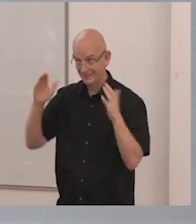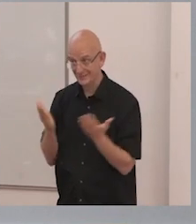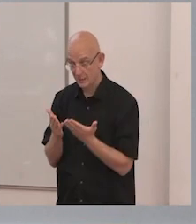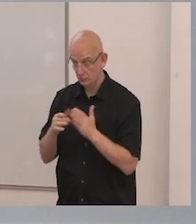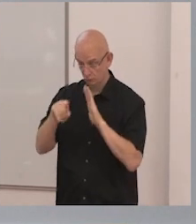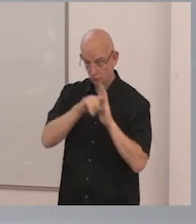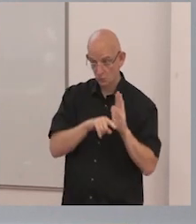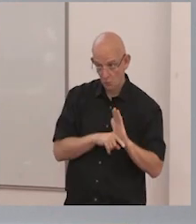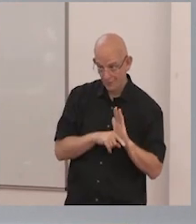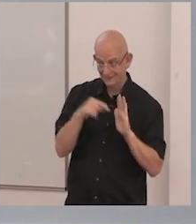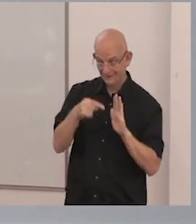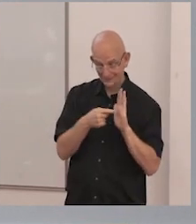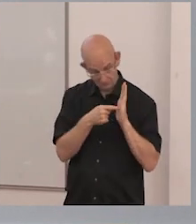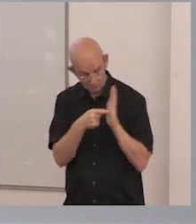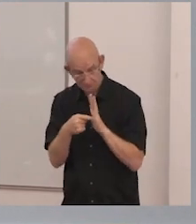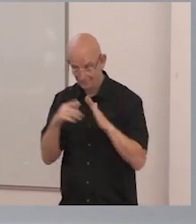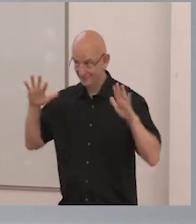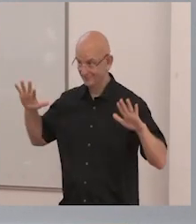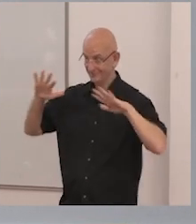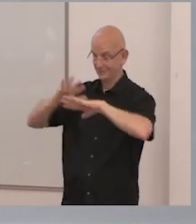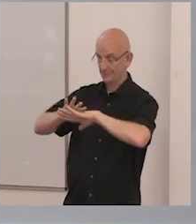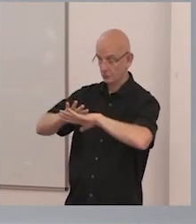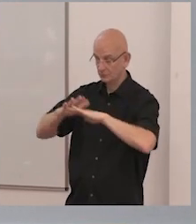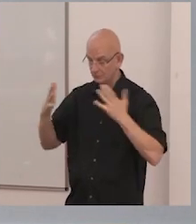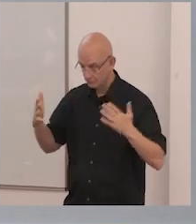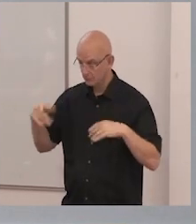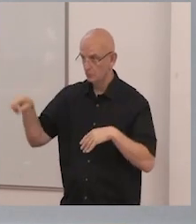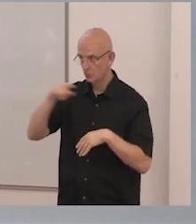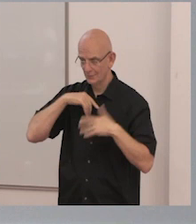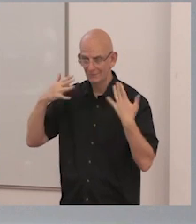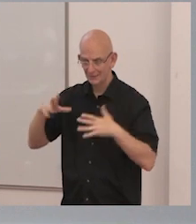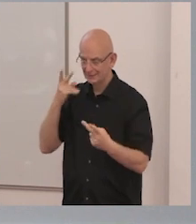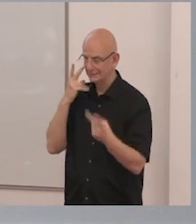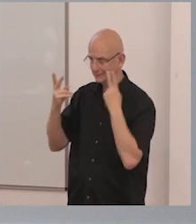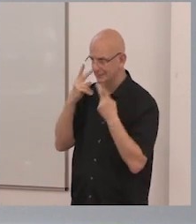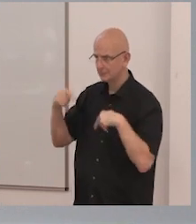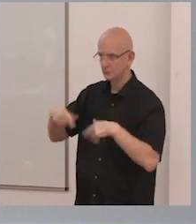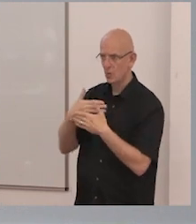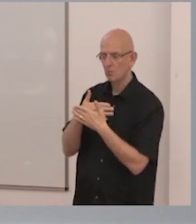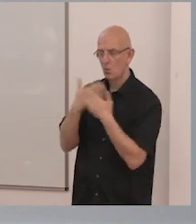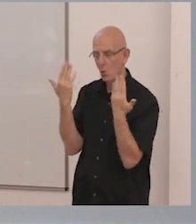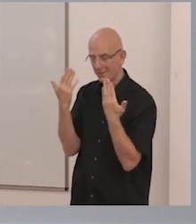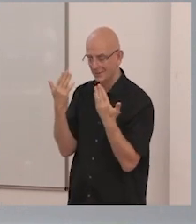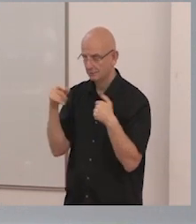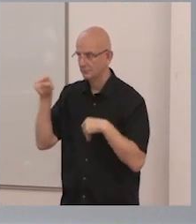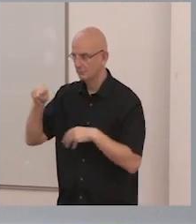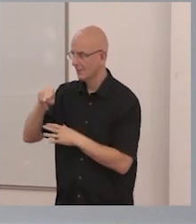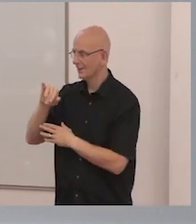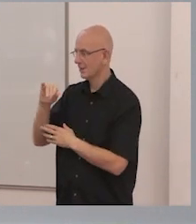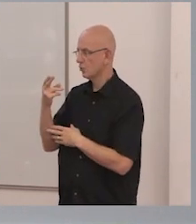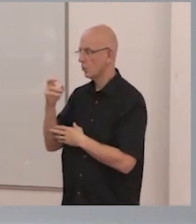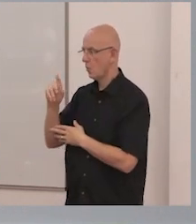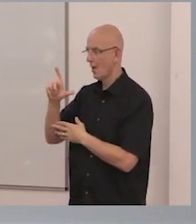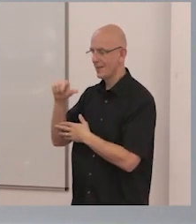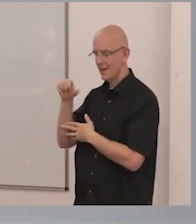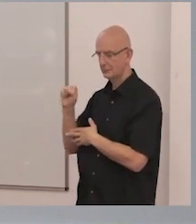We've already heard this morning from Nicola about the discrimination that disabled children and young